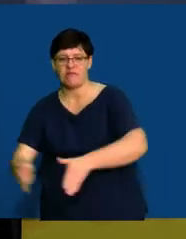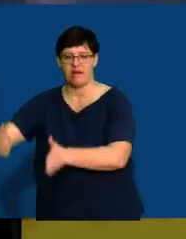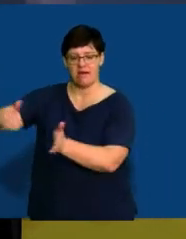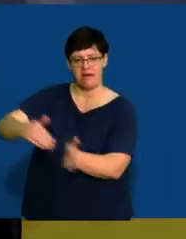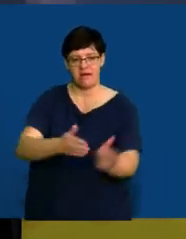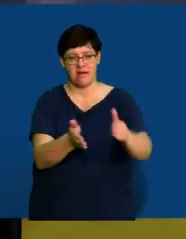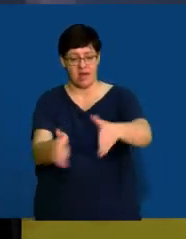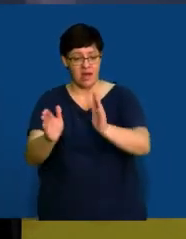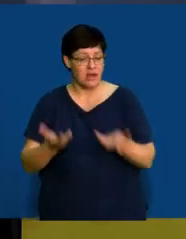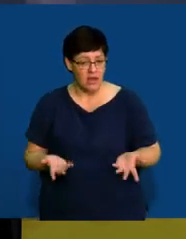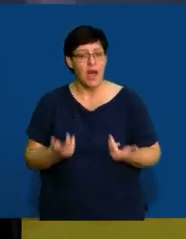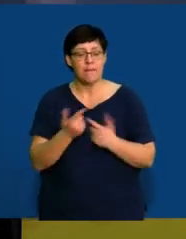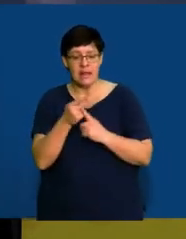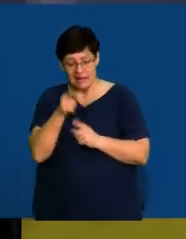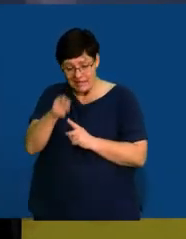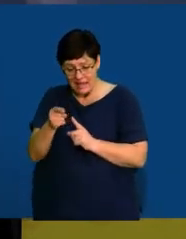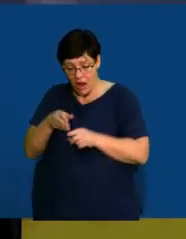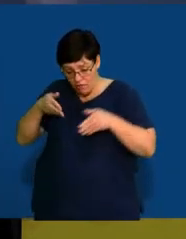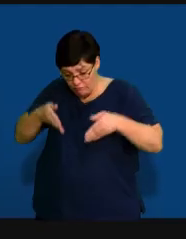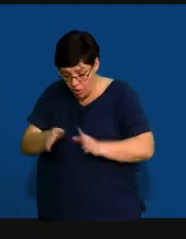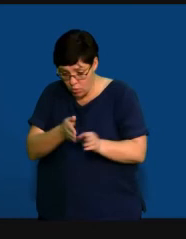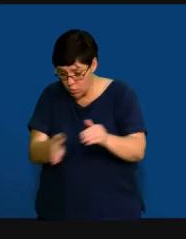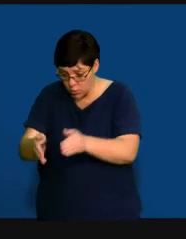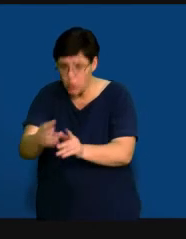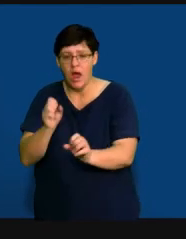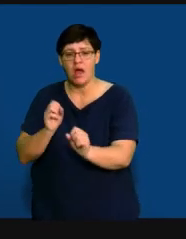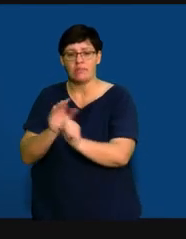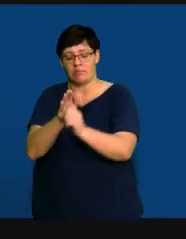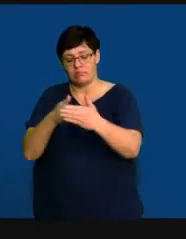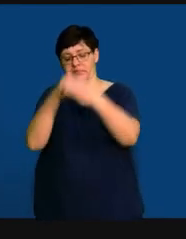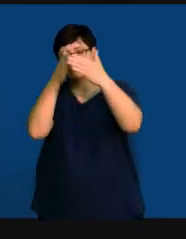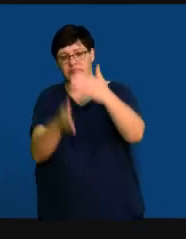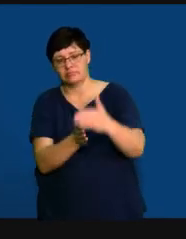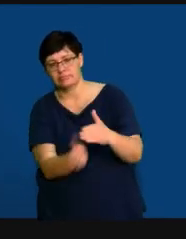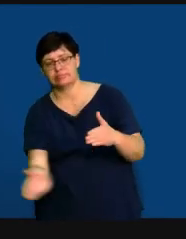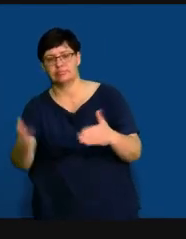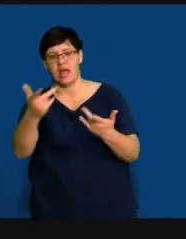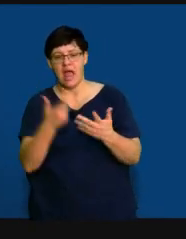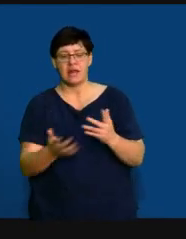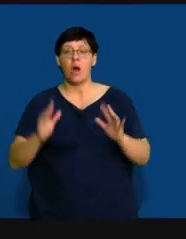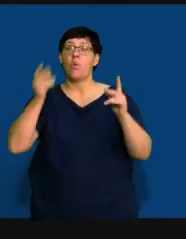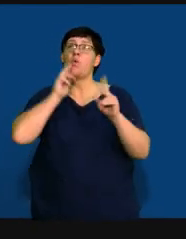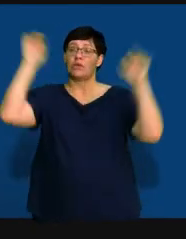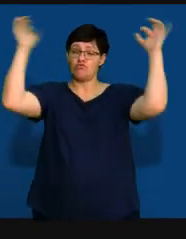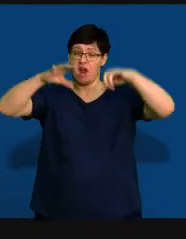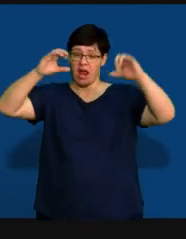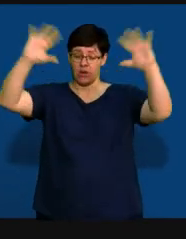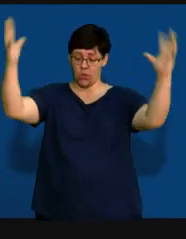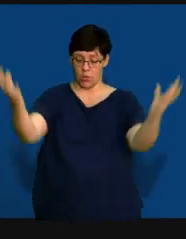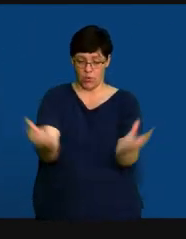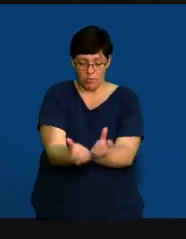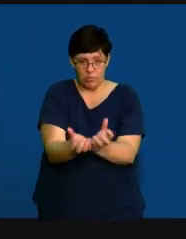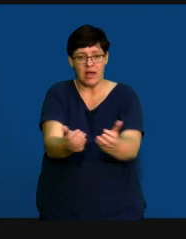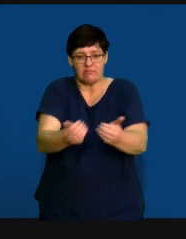what factors influence that flow, as well as catchment and river management. This is about how South